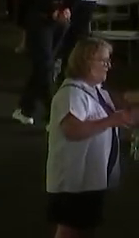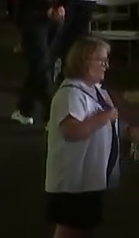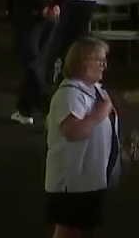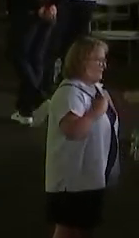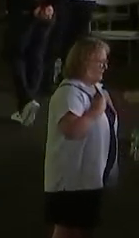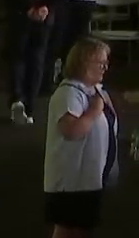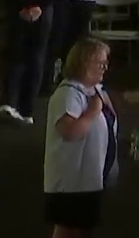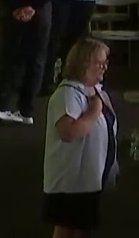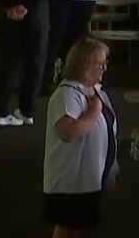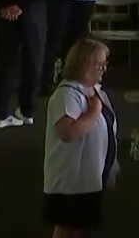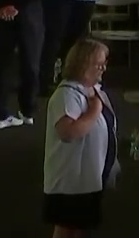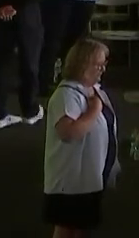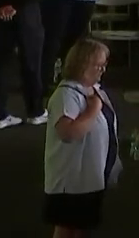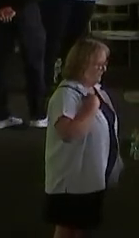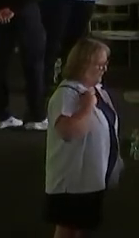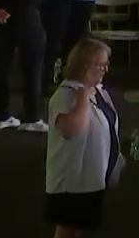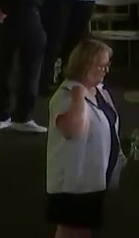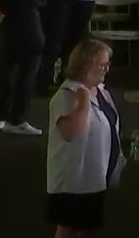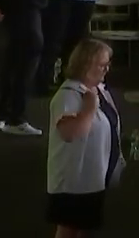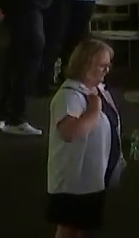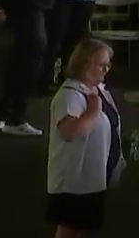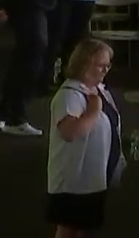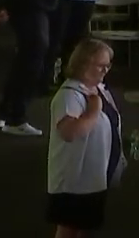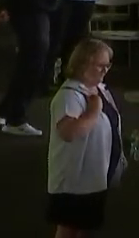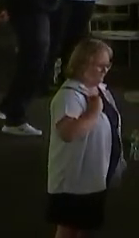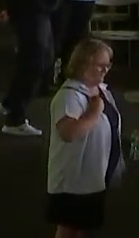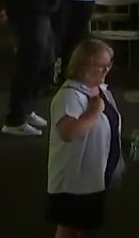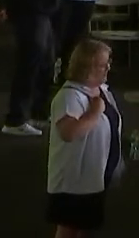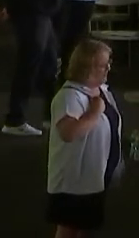Samar Abdurrazik.